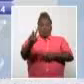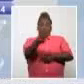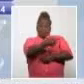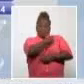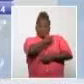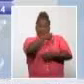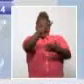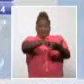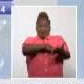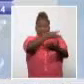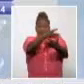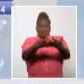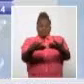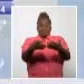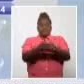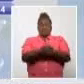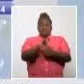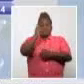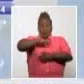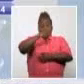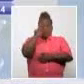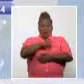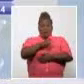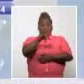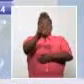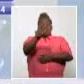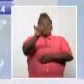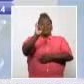Ciego de Ávila with 16.7,